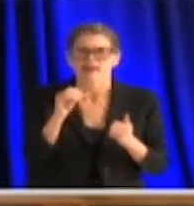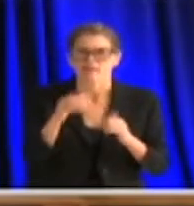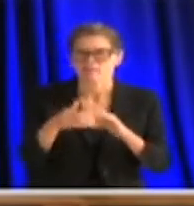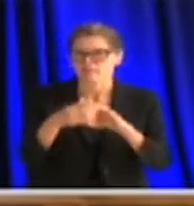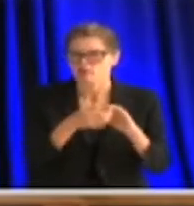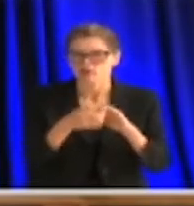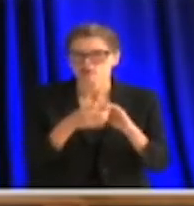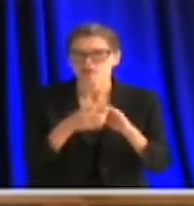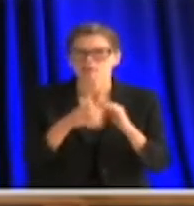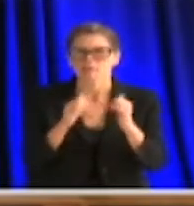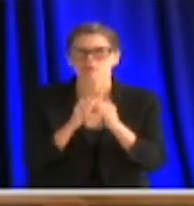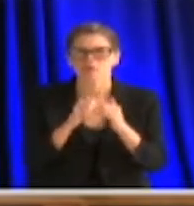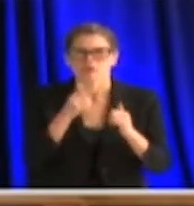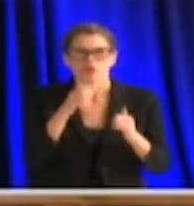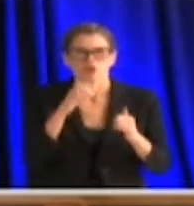partnership with